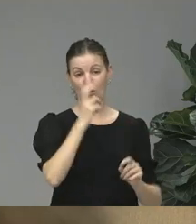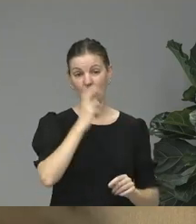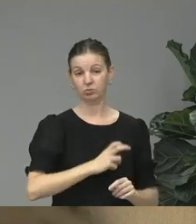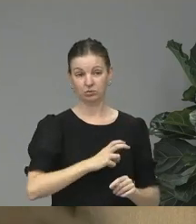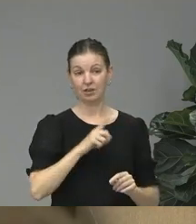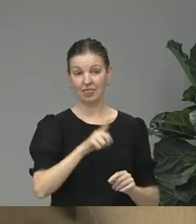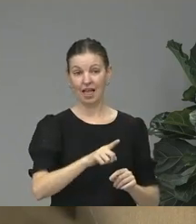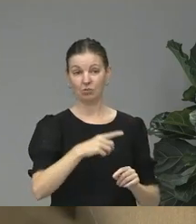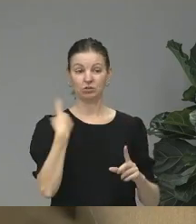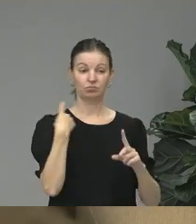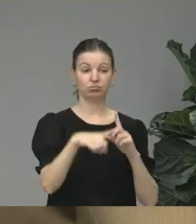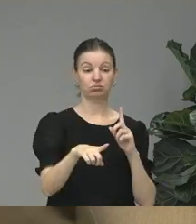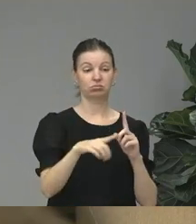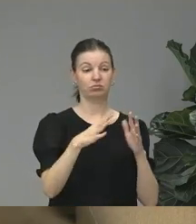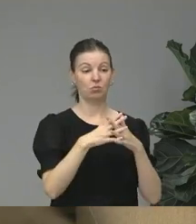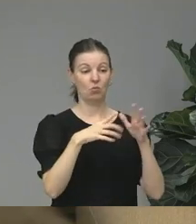by